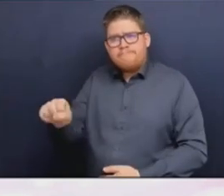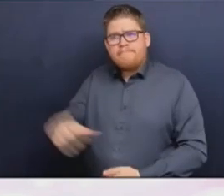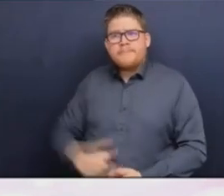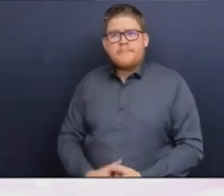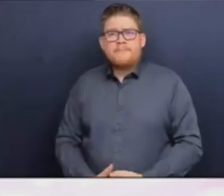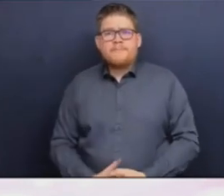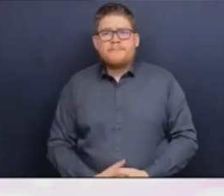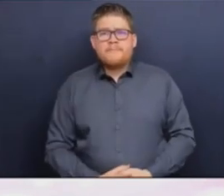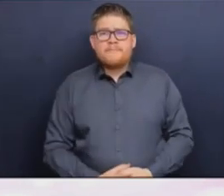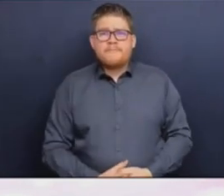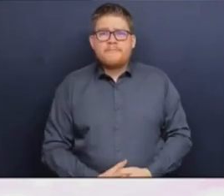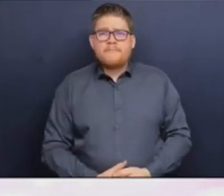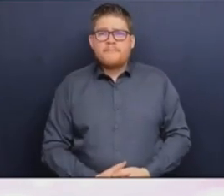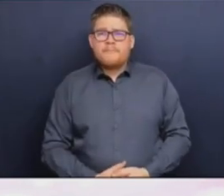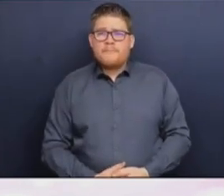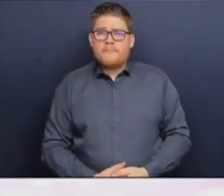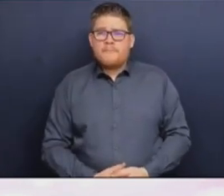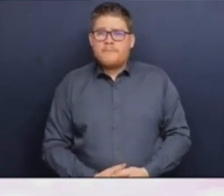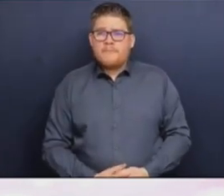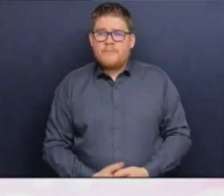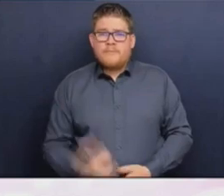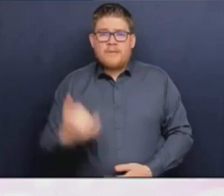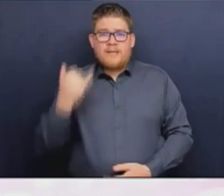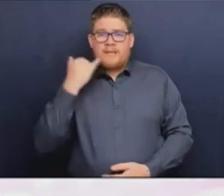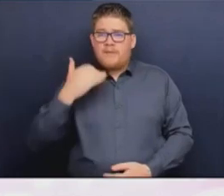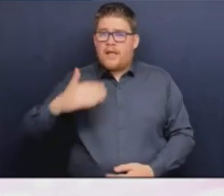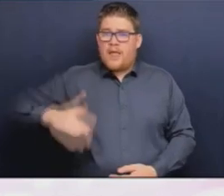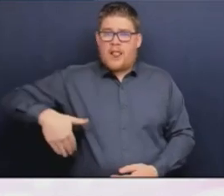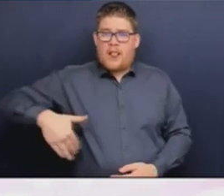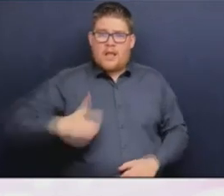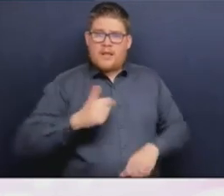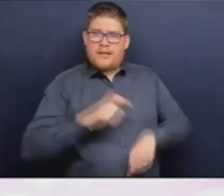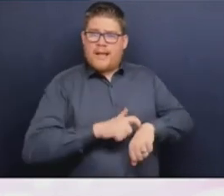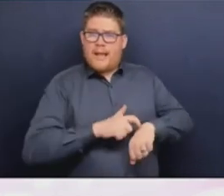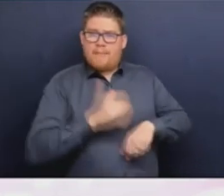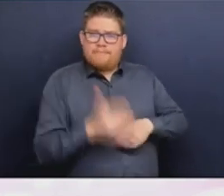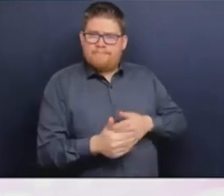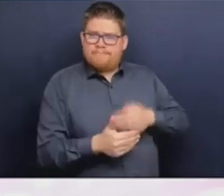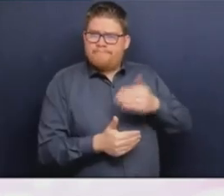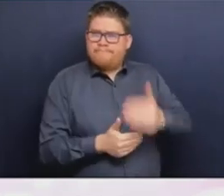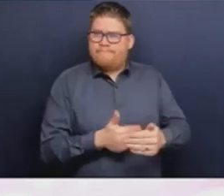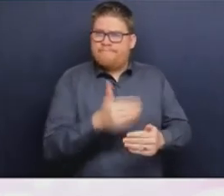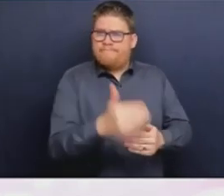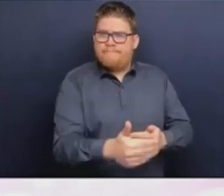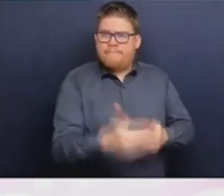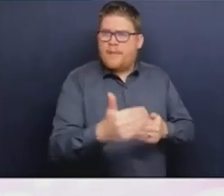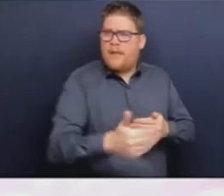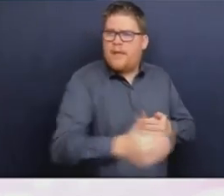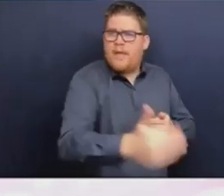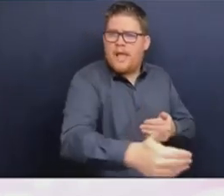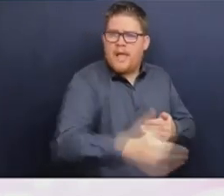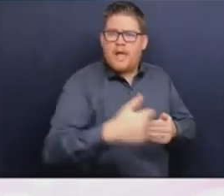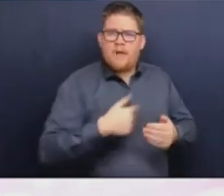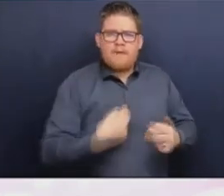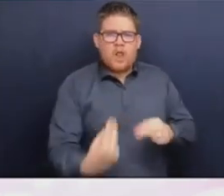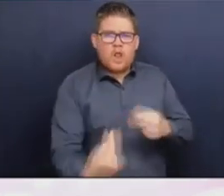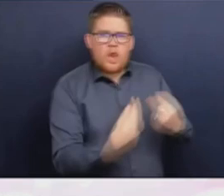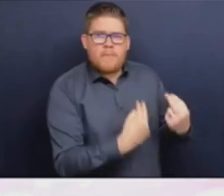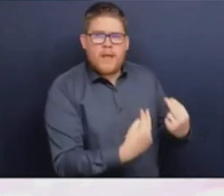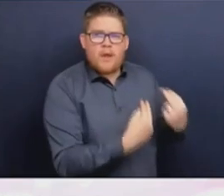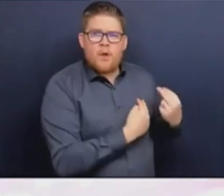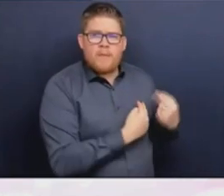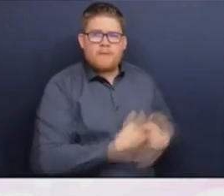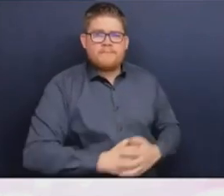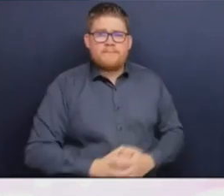in milestones and measures, we don't know where we're, if you don't know where you're going, and if you're getting